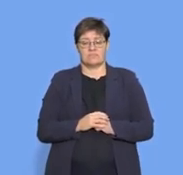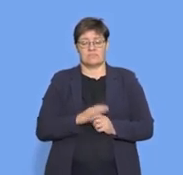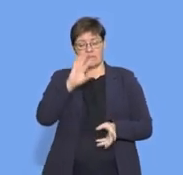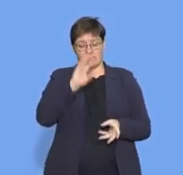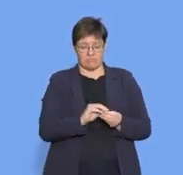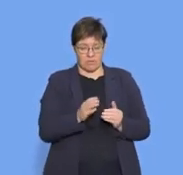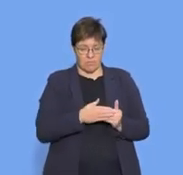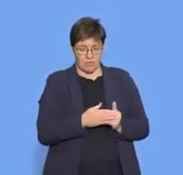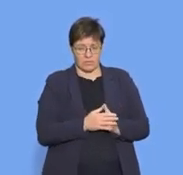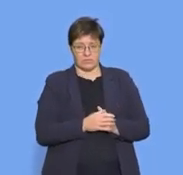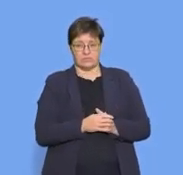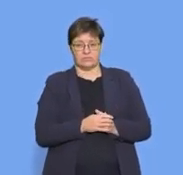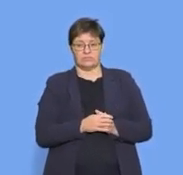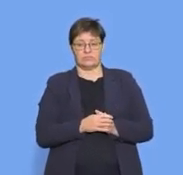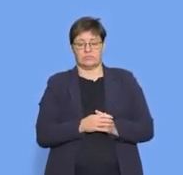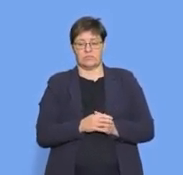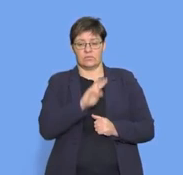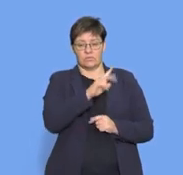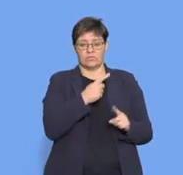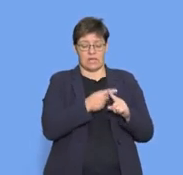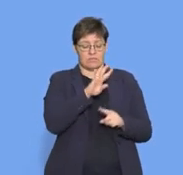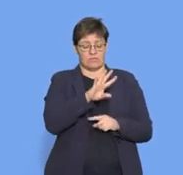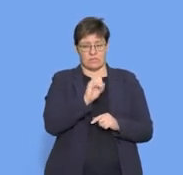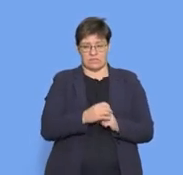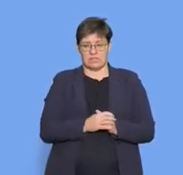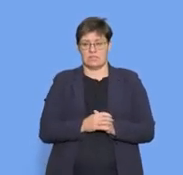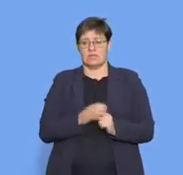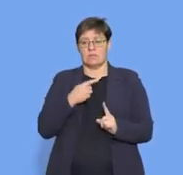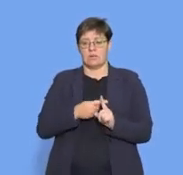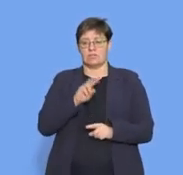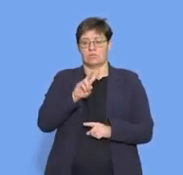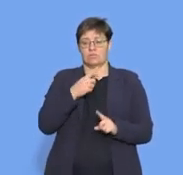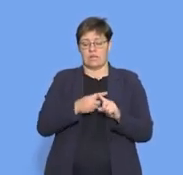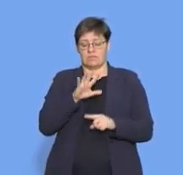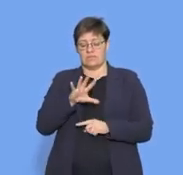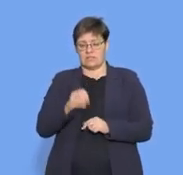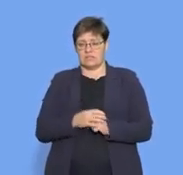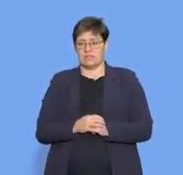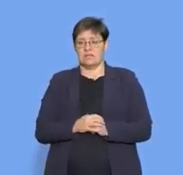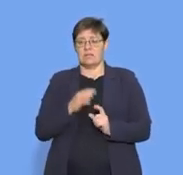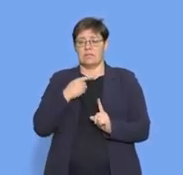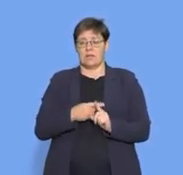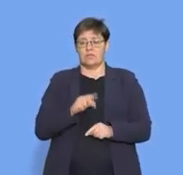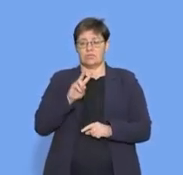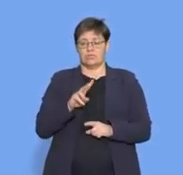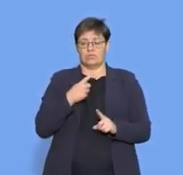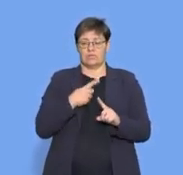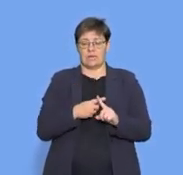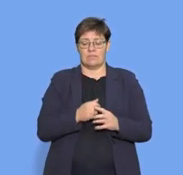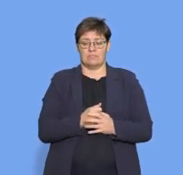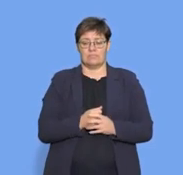So let's conduce this a little bit more. I'm going to have 2 times 40 plus 2 times